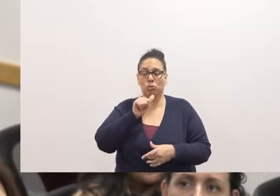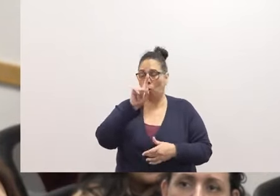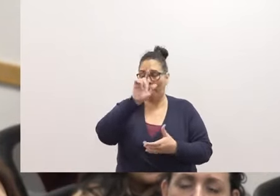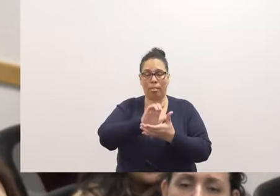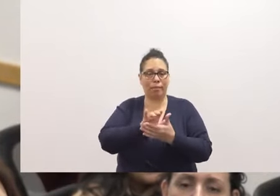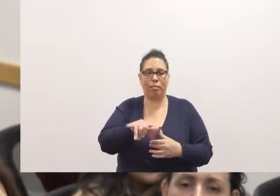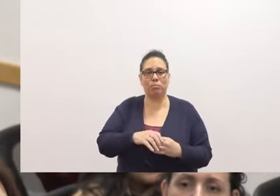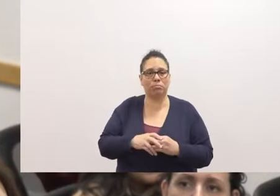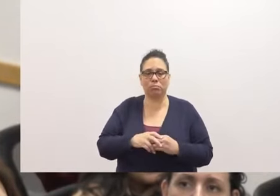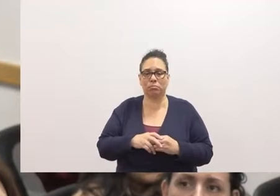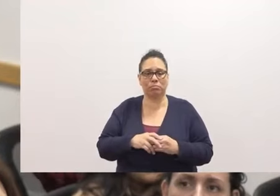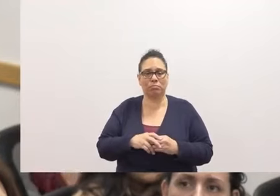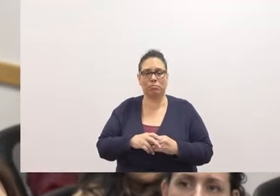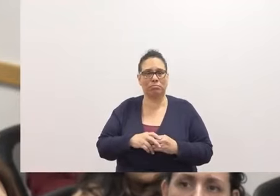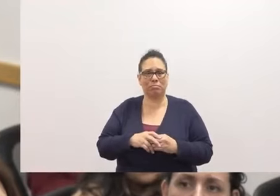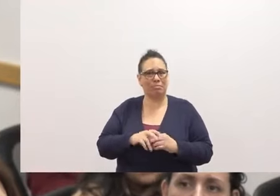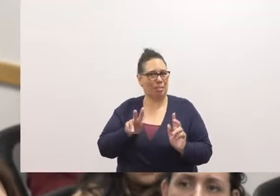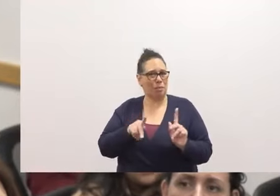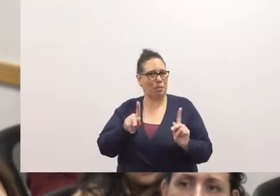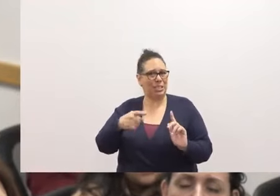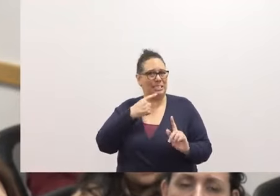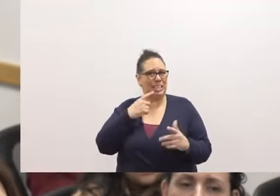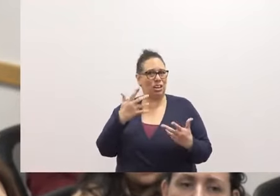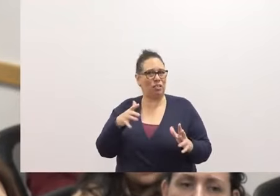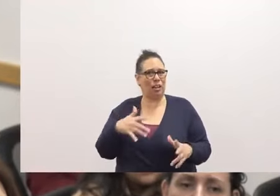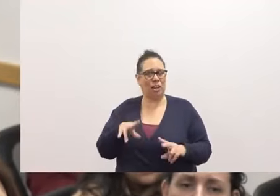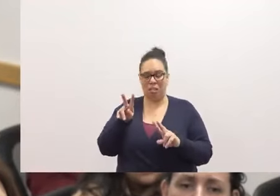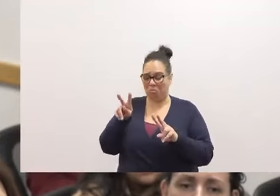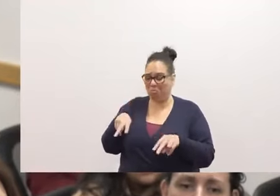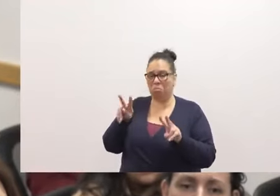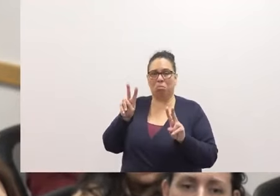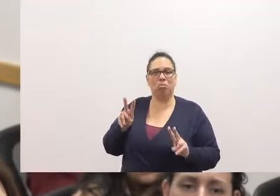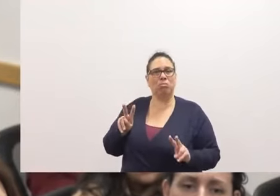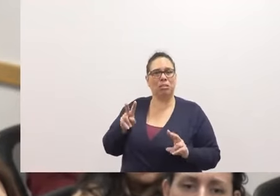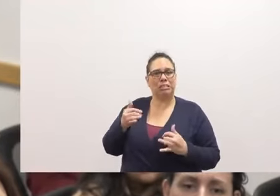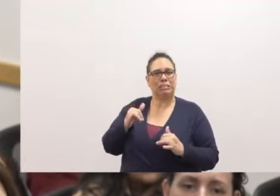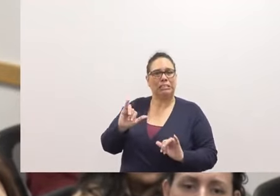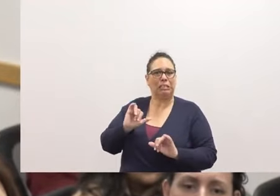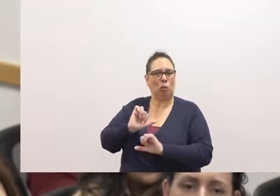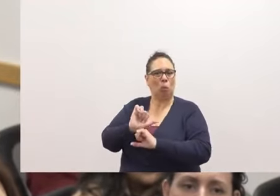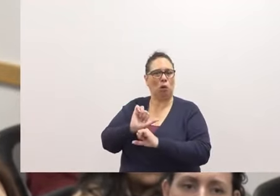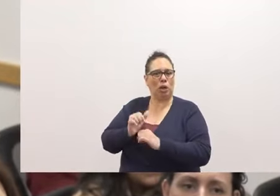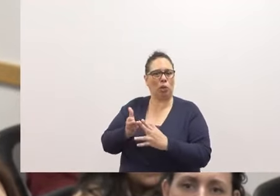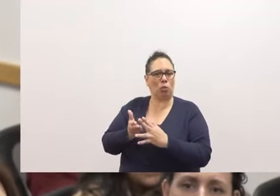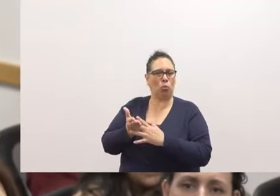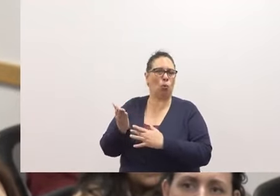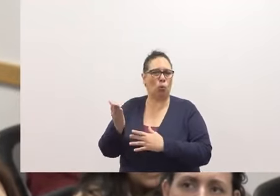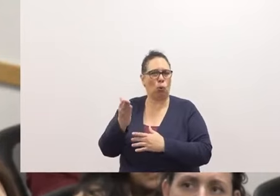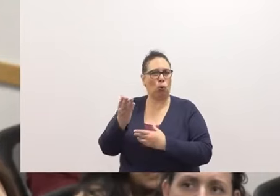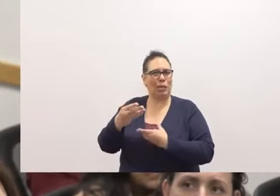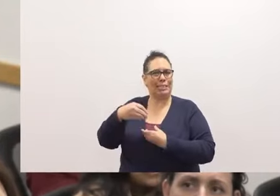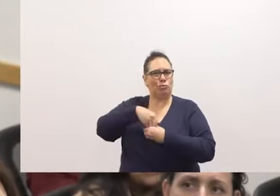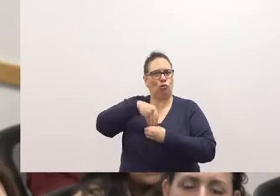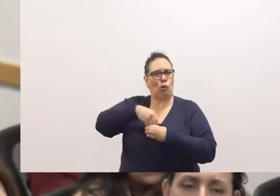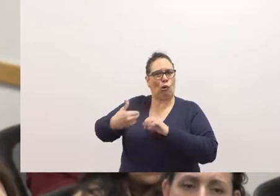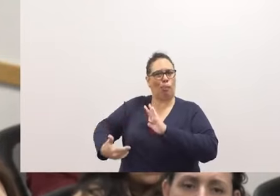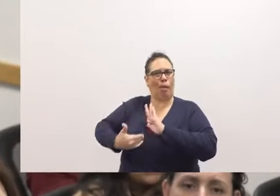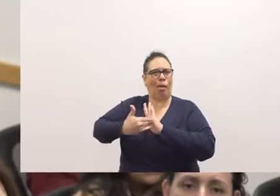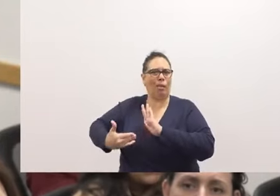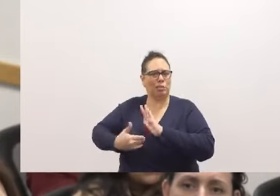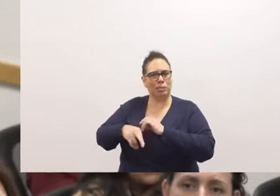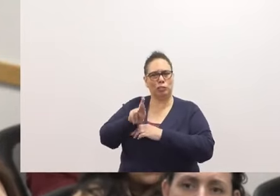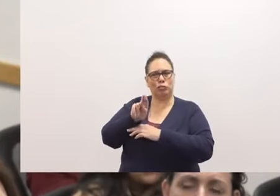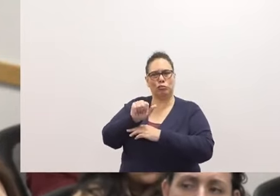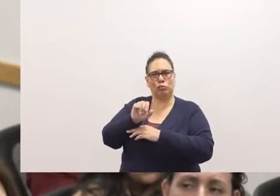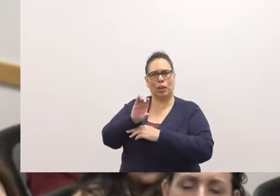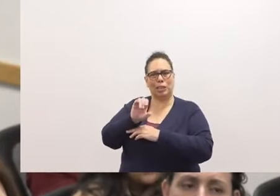who, like folks have said already, are patronizing and are still working through some of those internal biases and races, sort